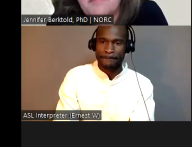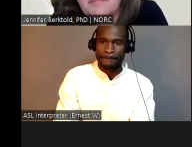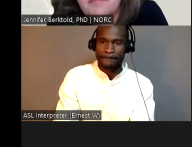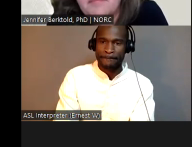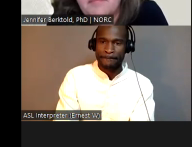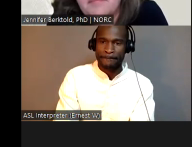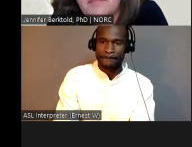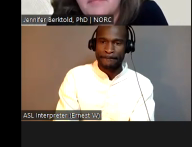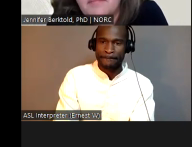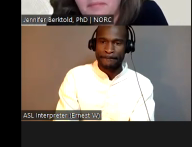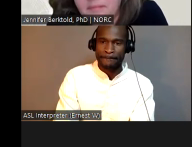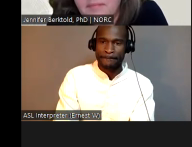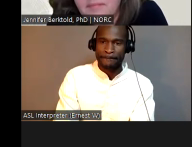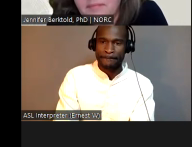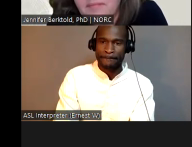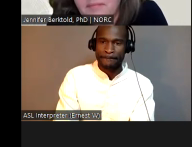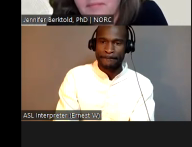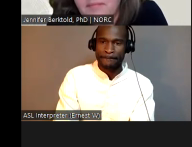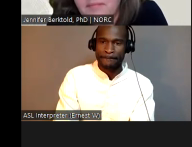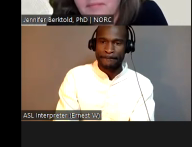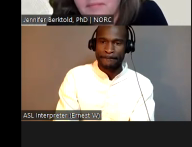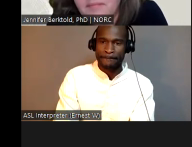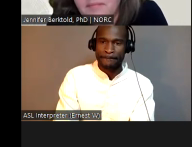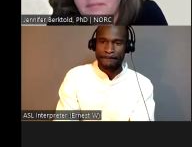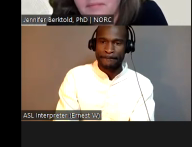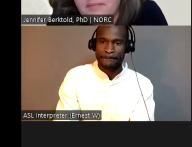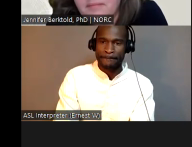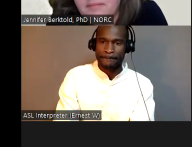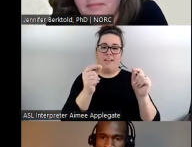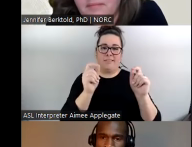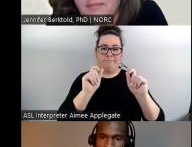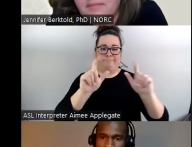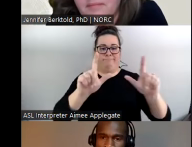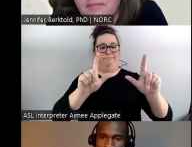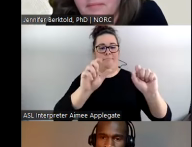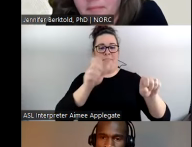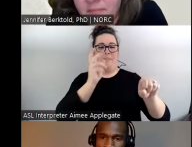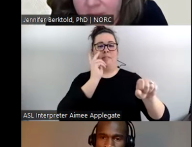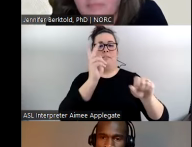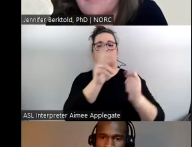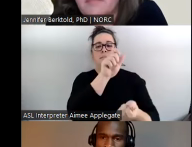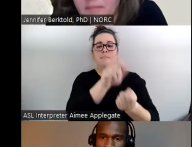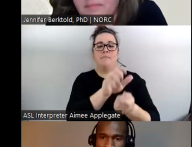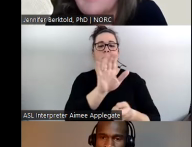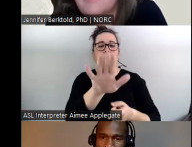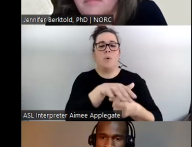health snapshot, or the ability to find information that's salient to like your specific zip code.